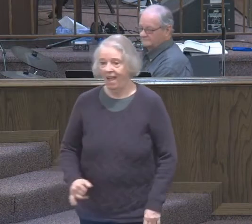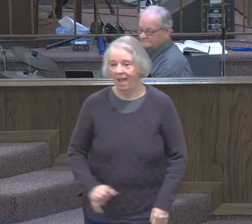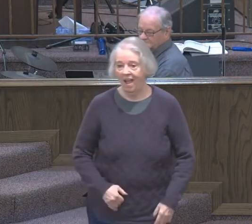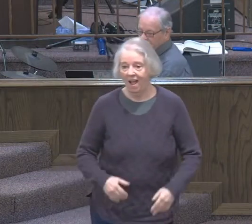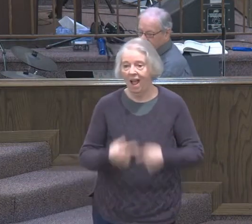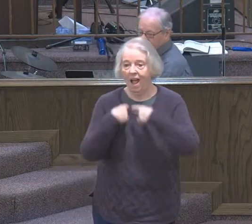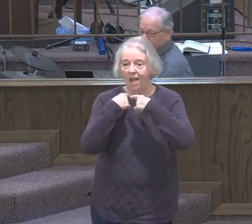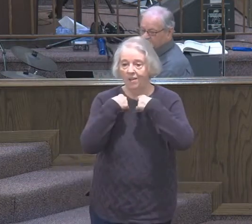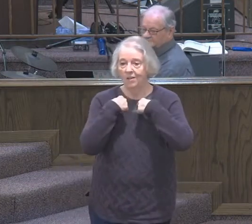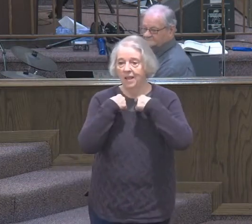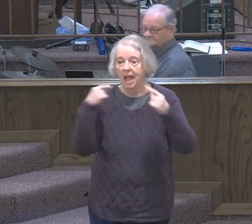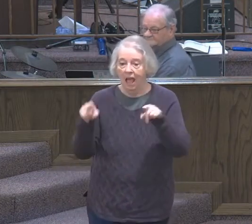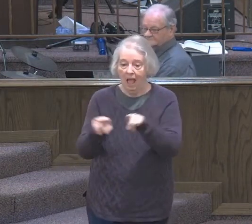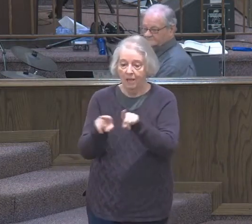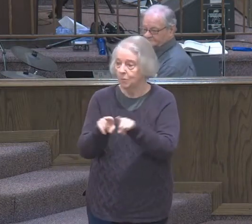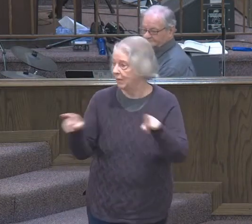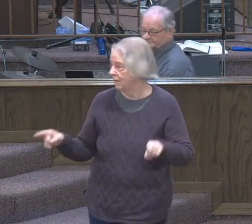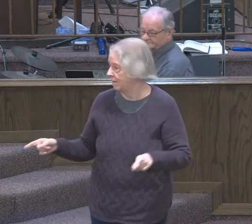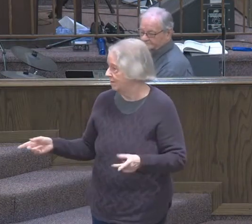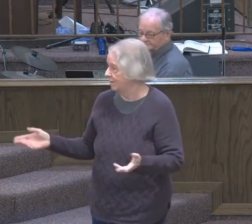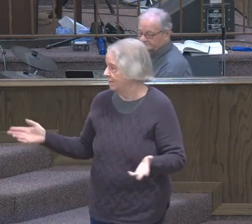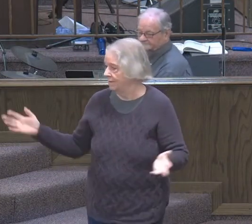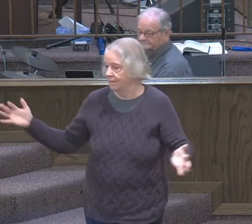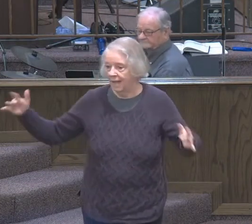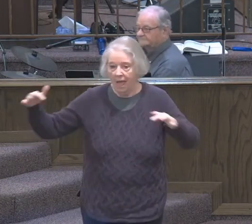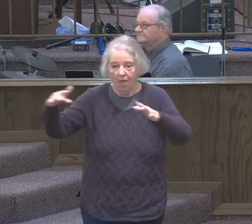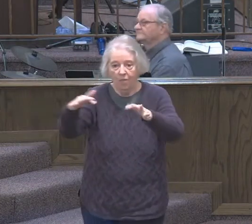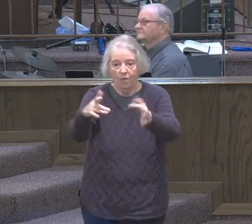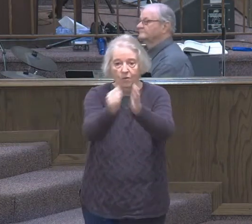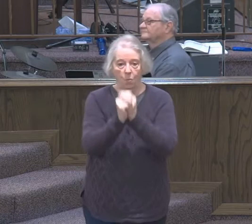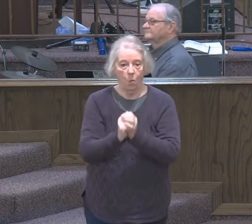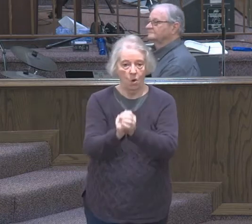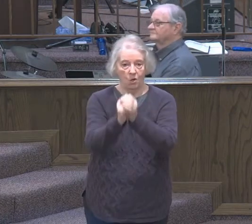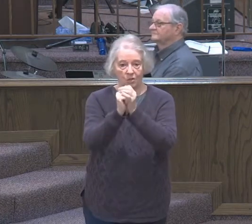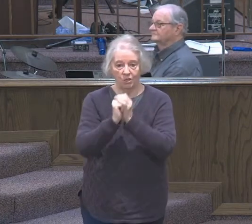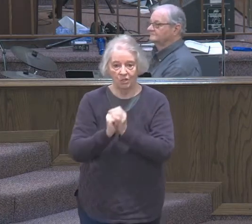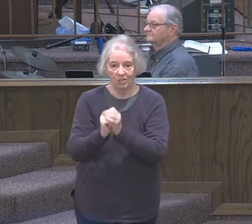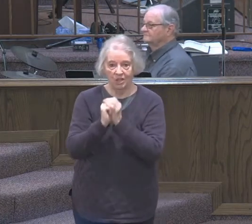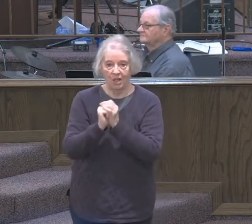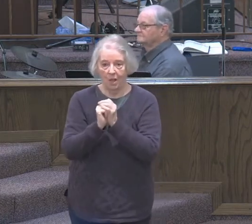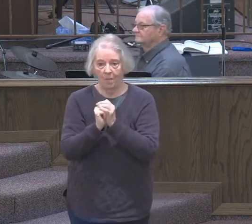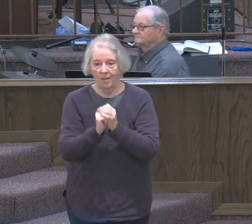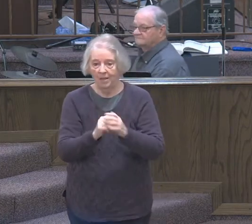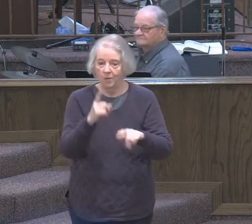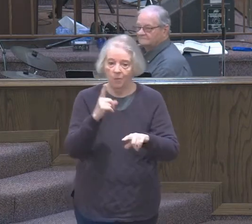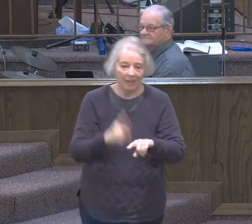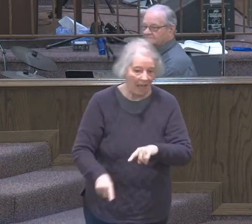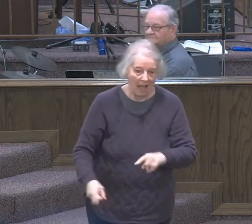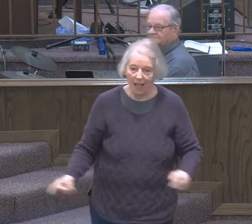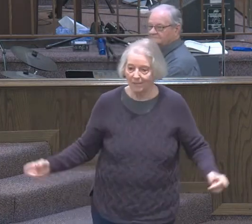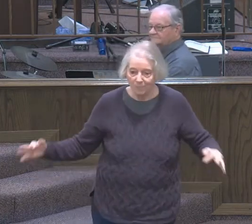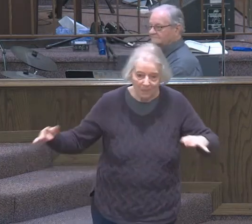But as we've gathered to worship, even as we can't gather to